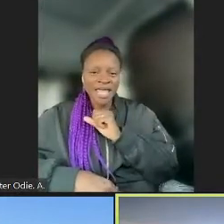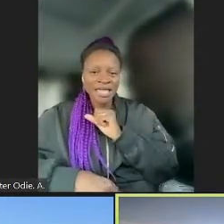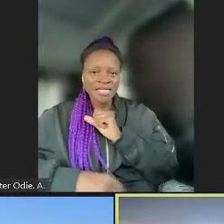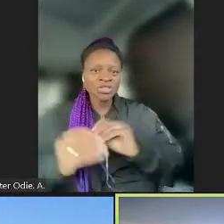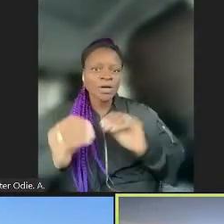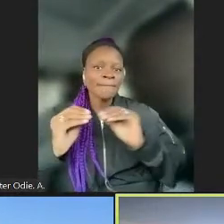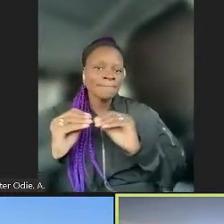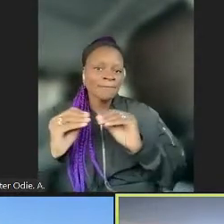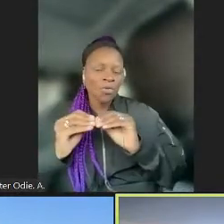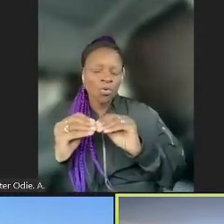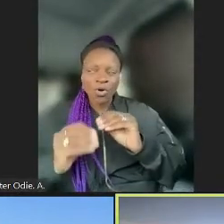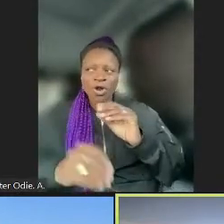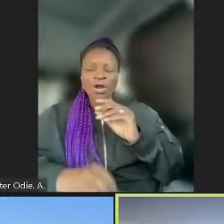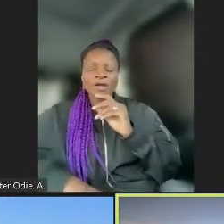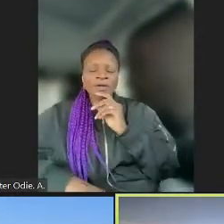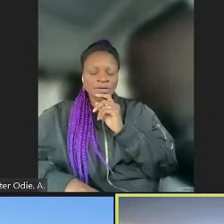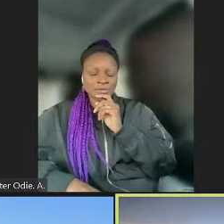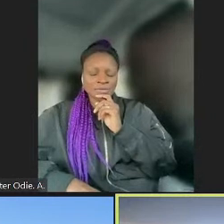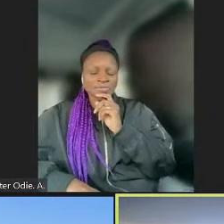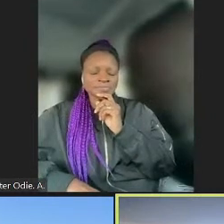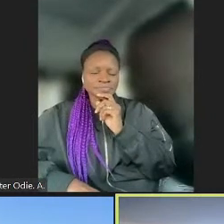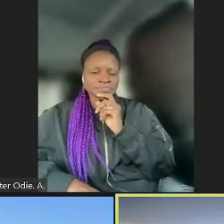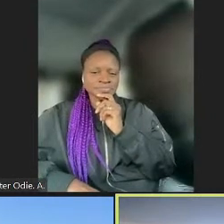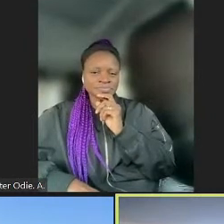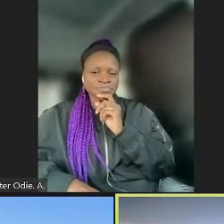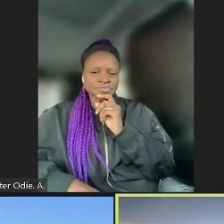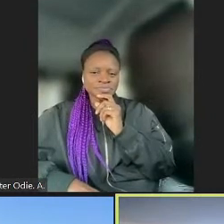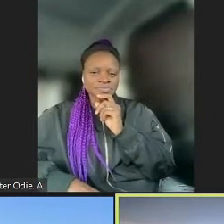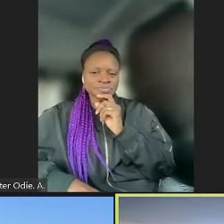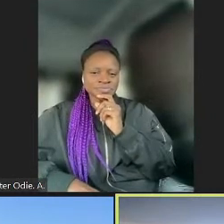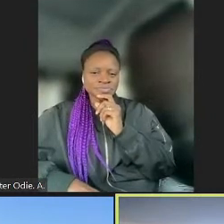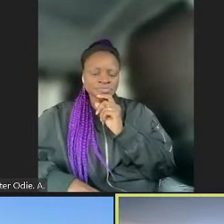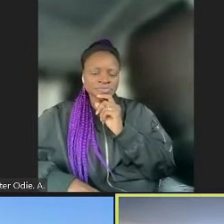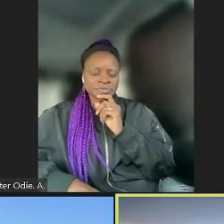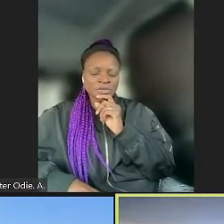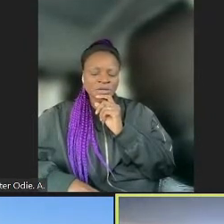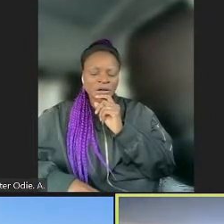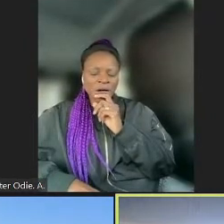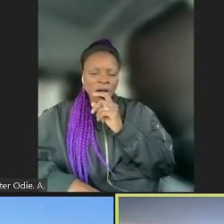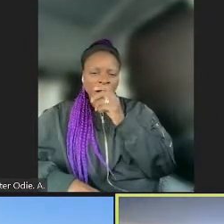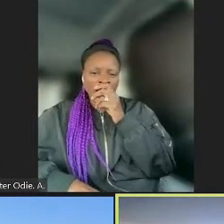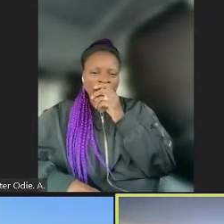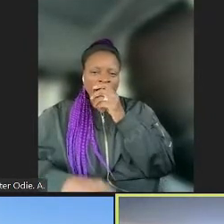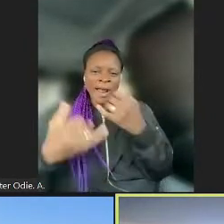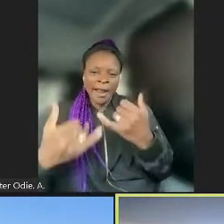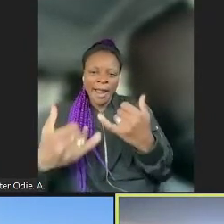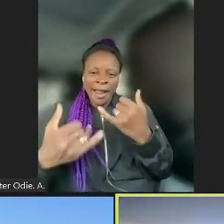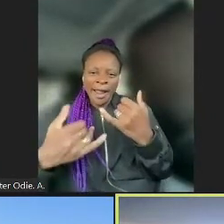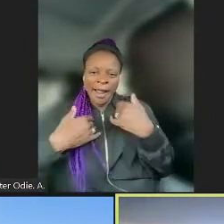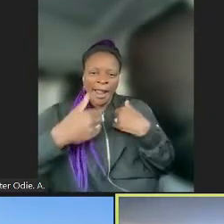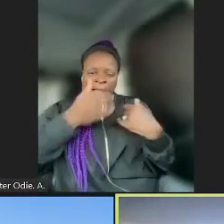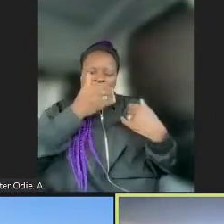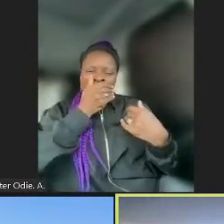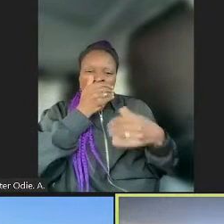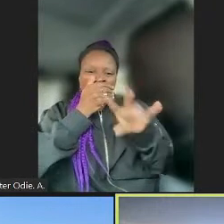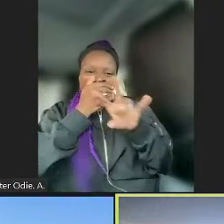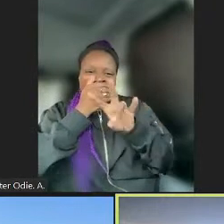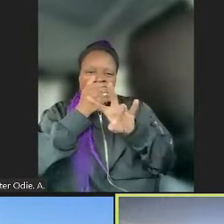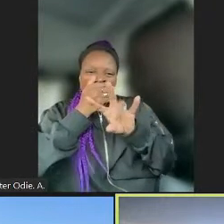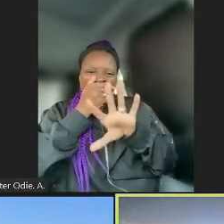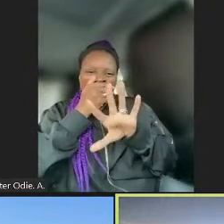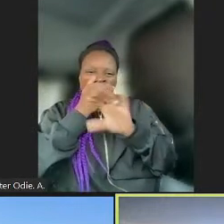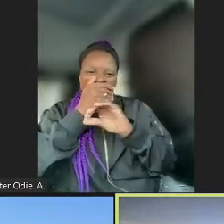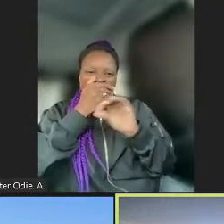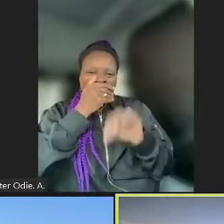December 24th. And we are at, Dr. Hendy, correct me if I'm wrong, 75% of the total